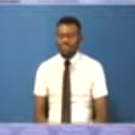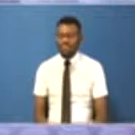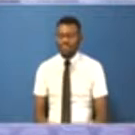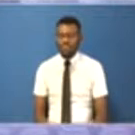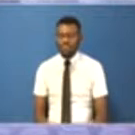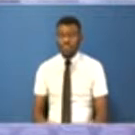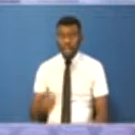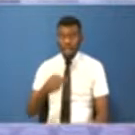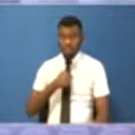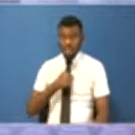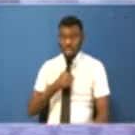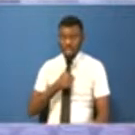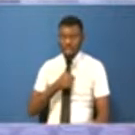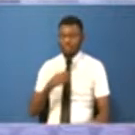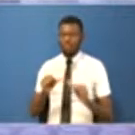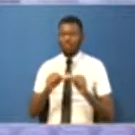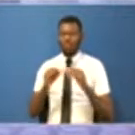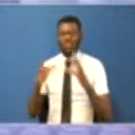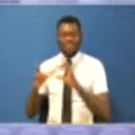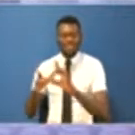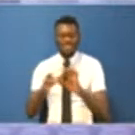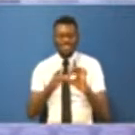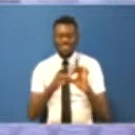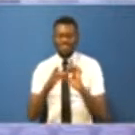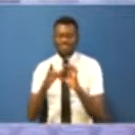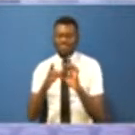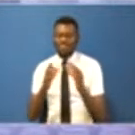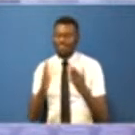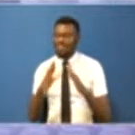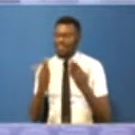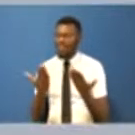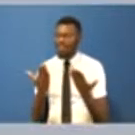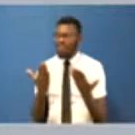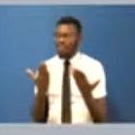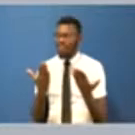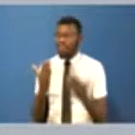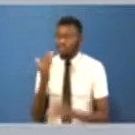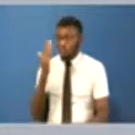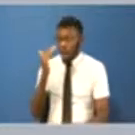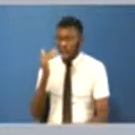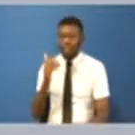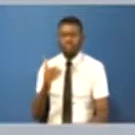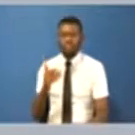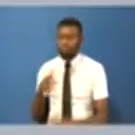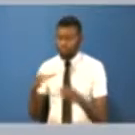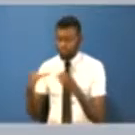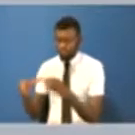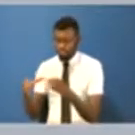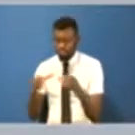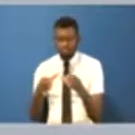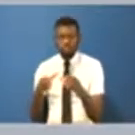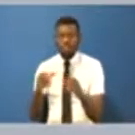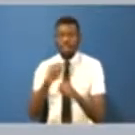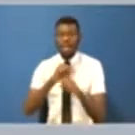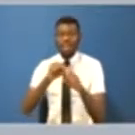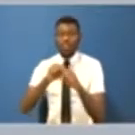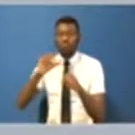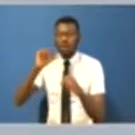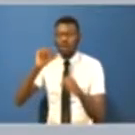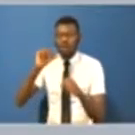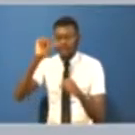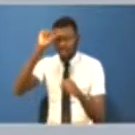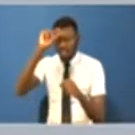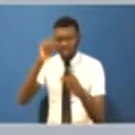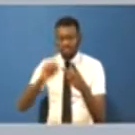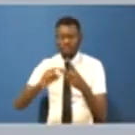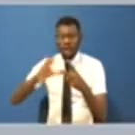i'll be able to maintain the relationship because the two bodies the national government and county